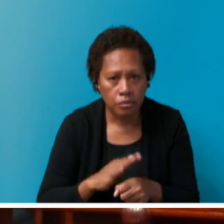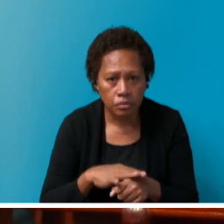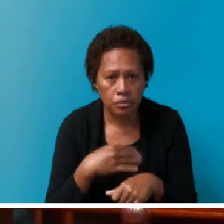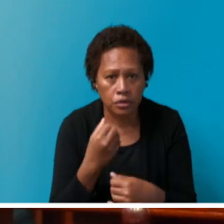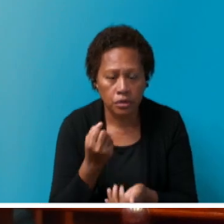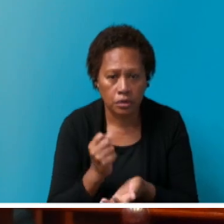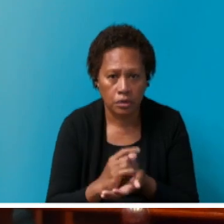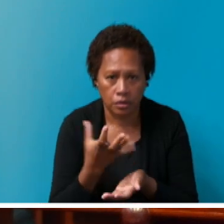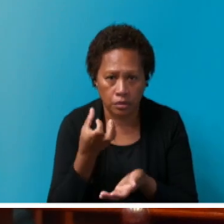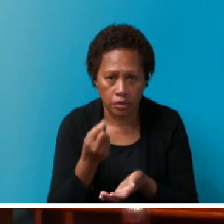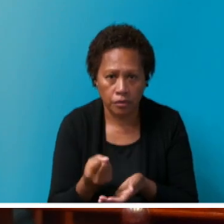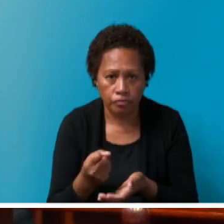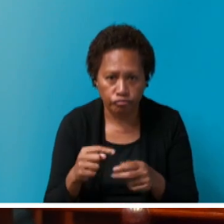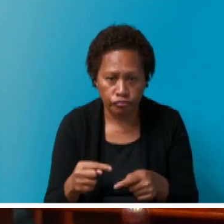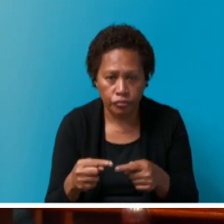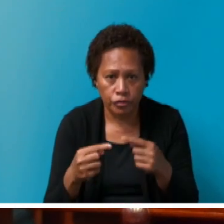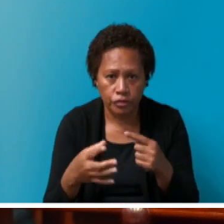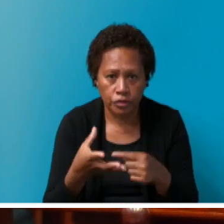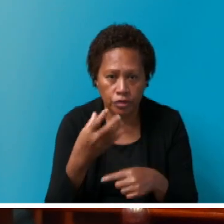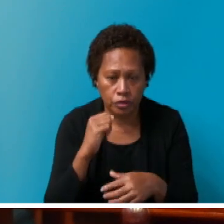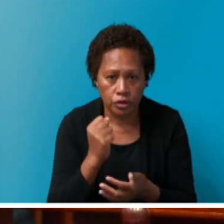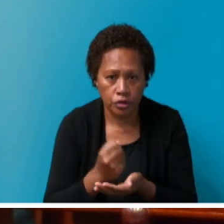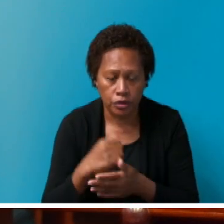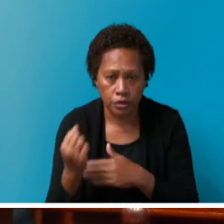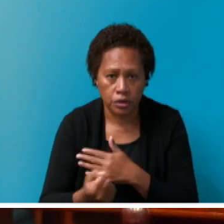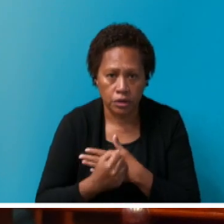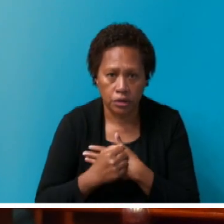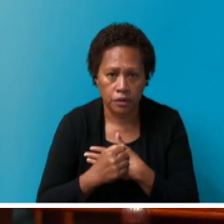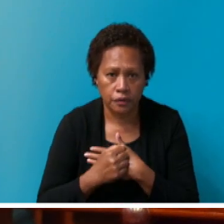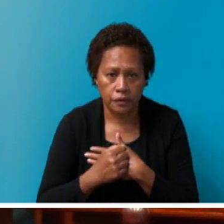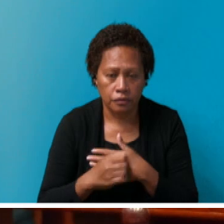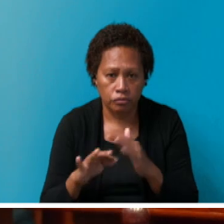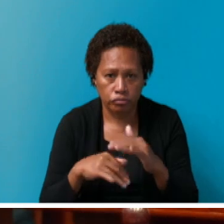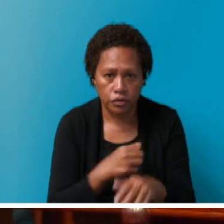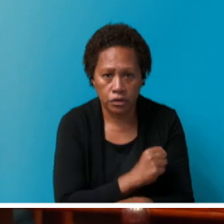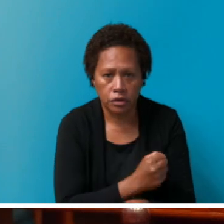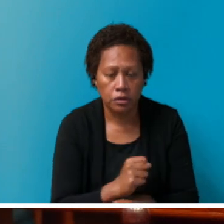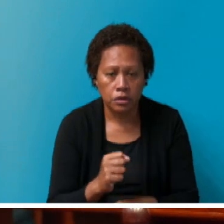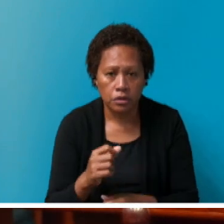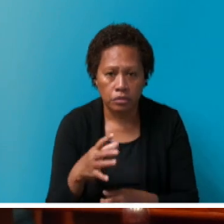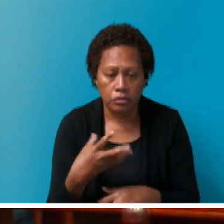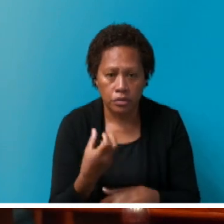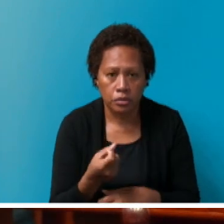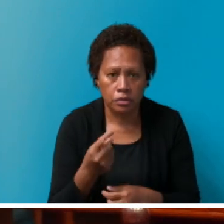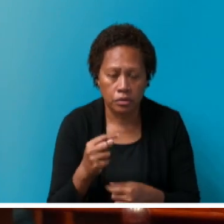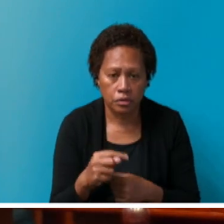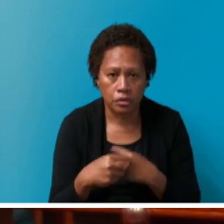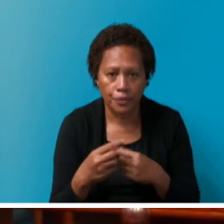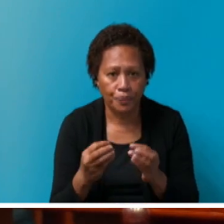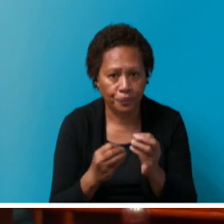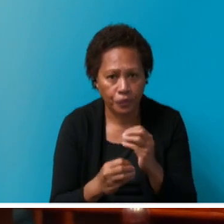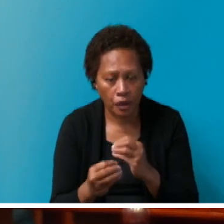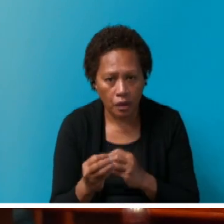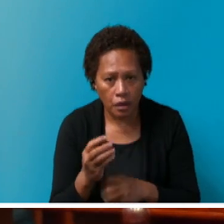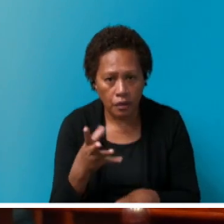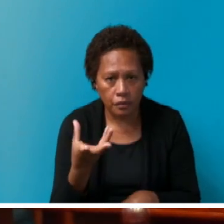are competent, thus ensuring safety at sea. Mr. Speaker, the enforcement and compliance officers stationed at major ports